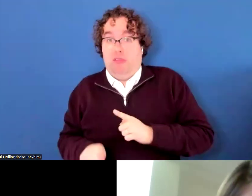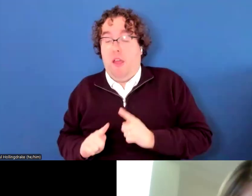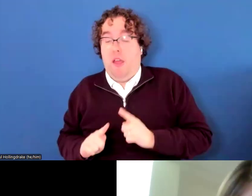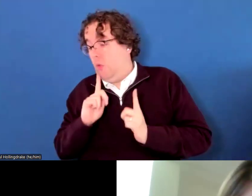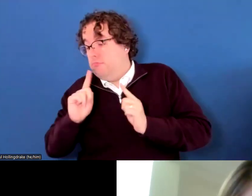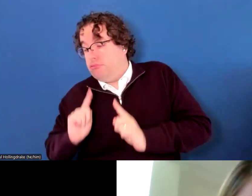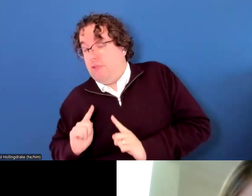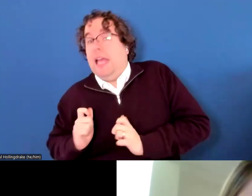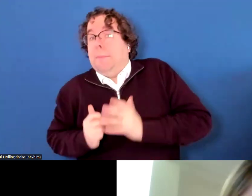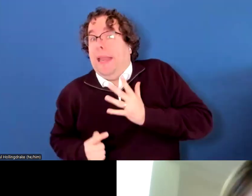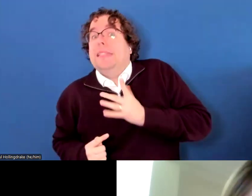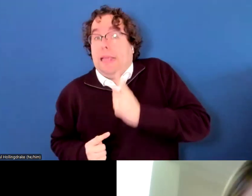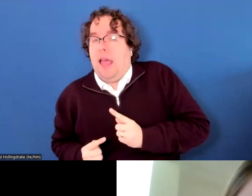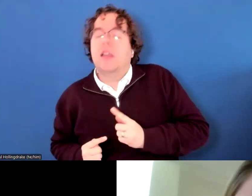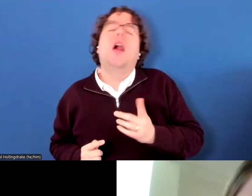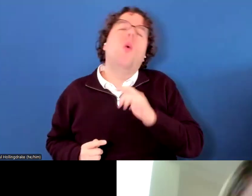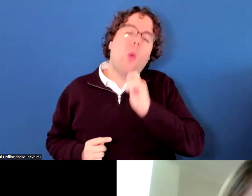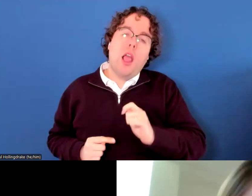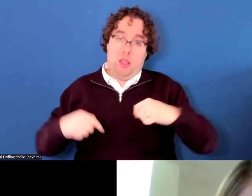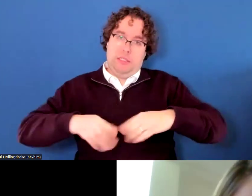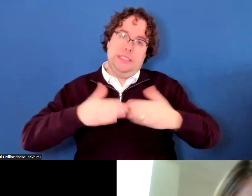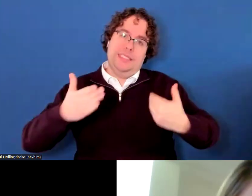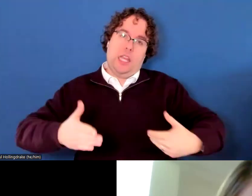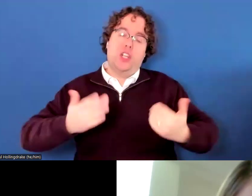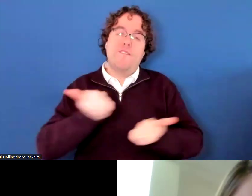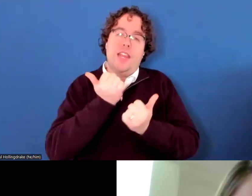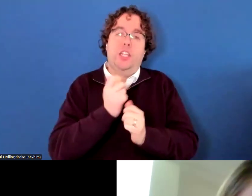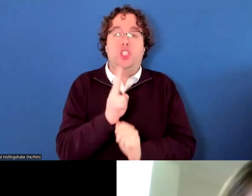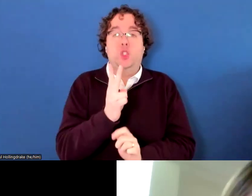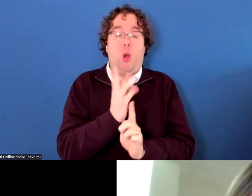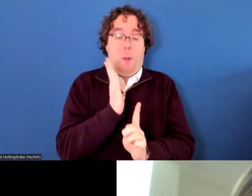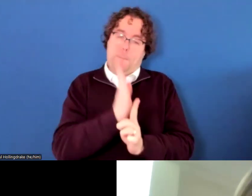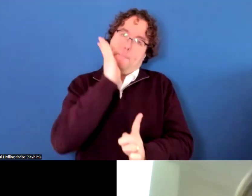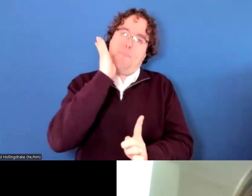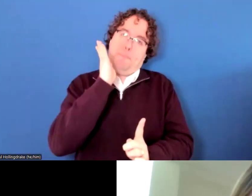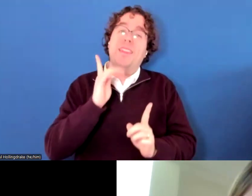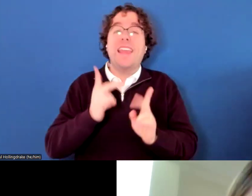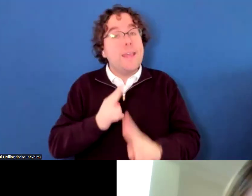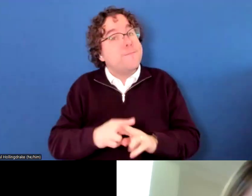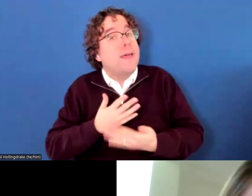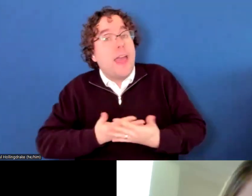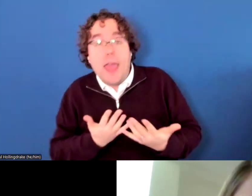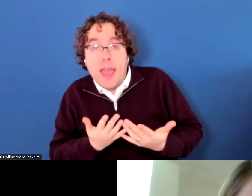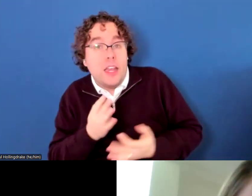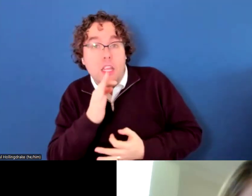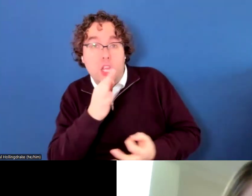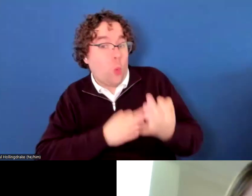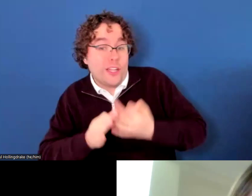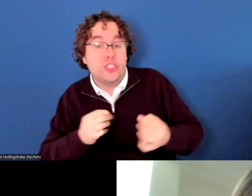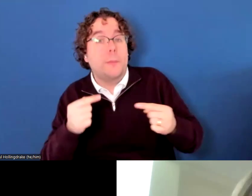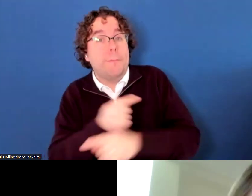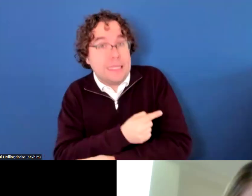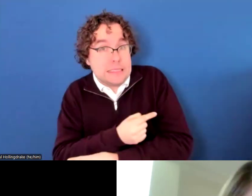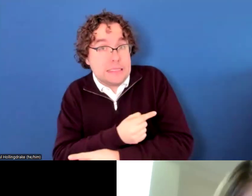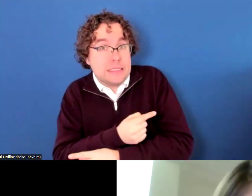will finish the session promptly at 2, but if there are any questions that we don't manage to get to in the hour, then we